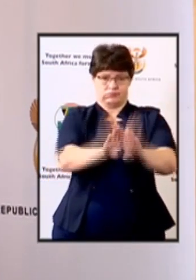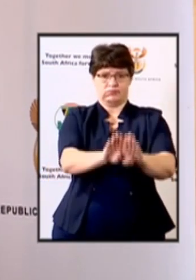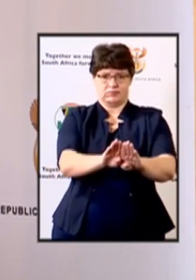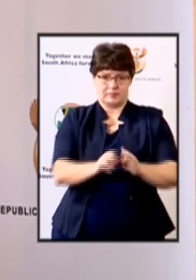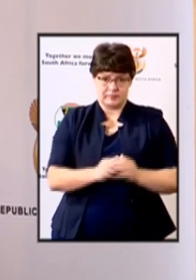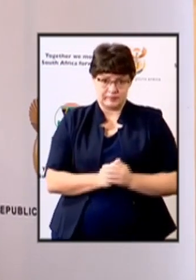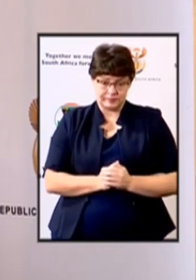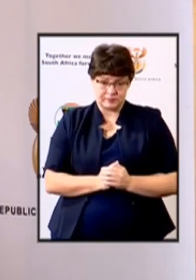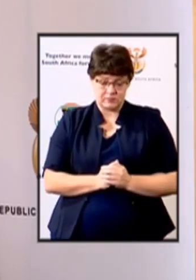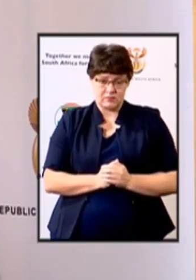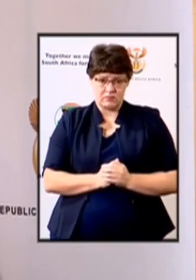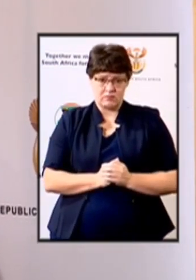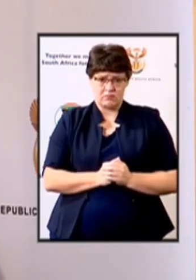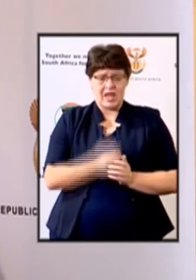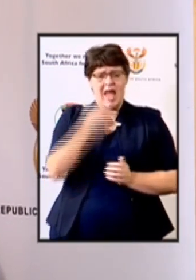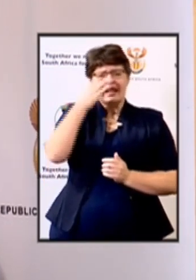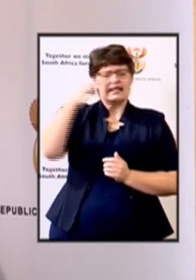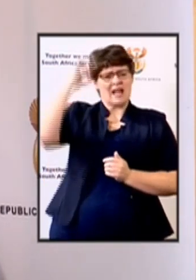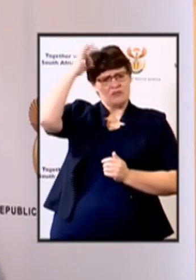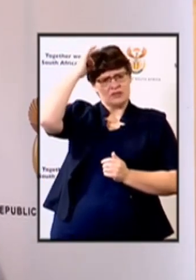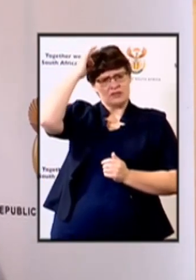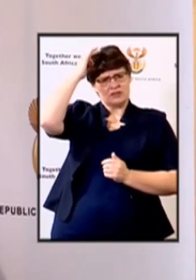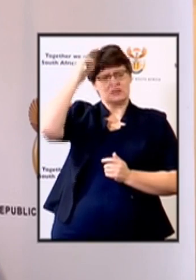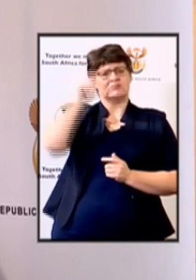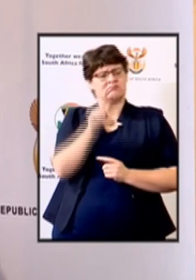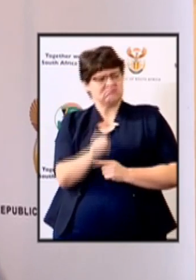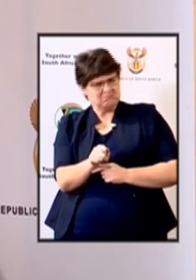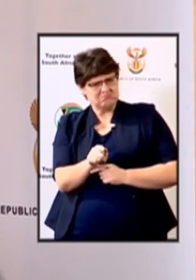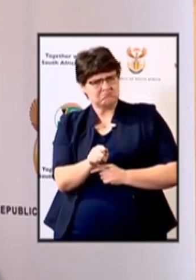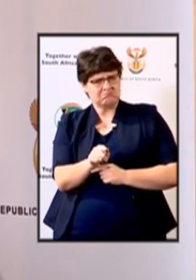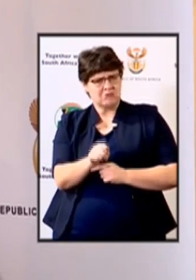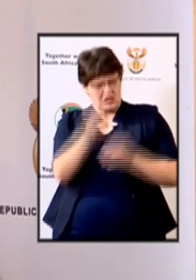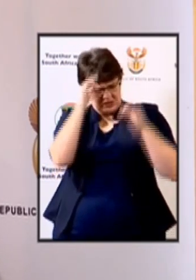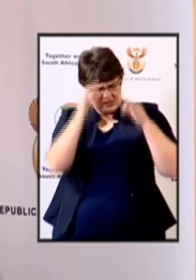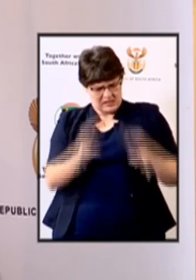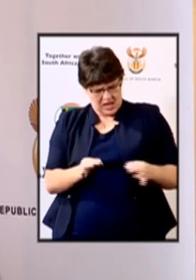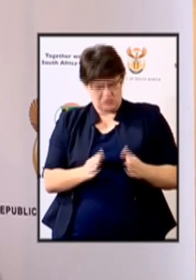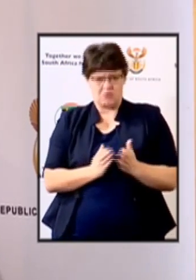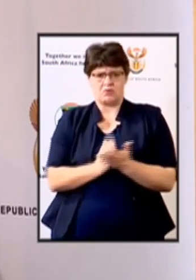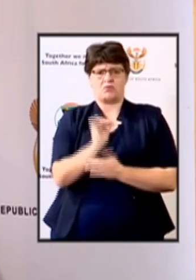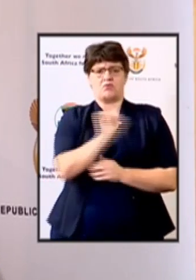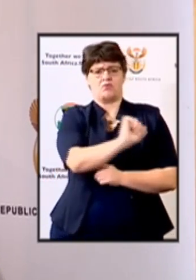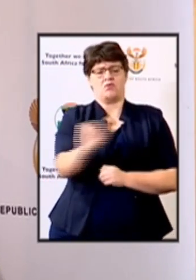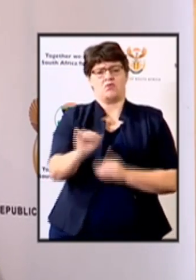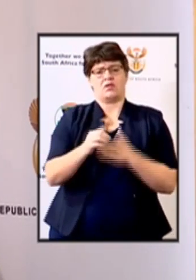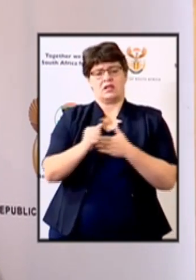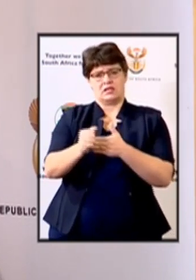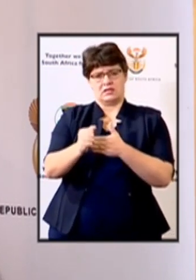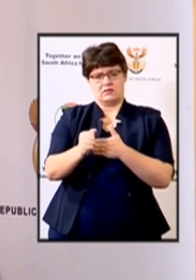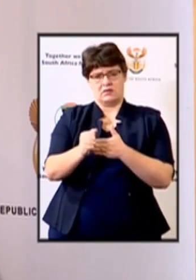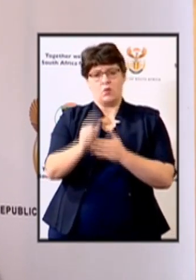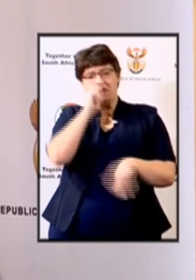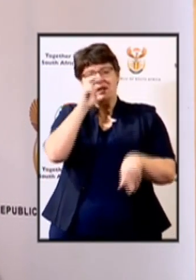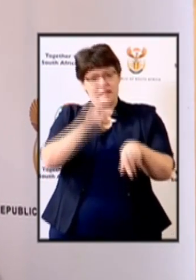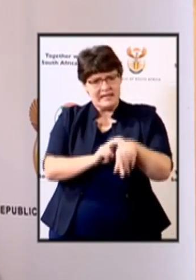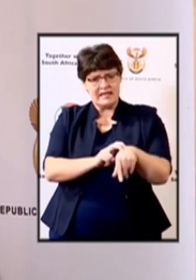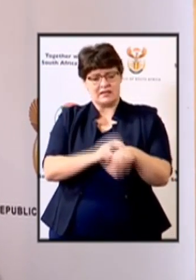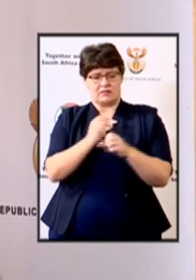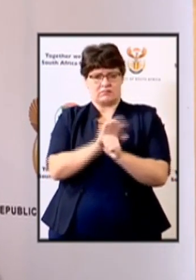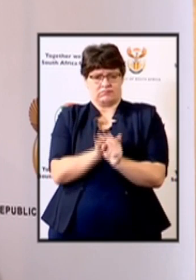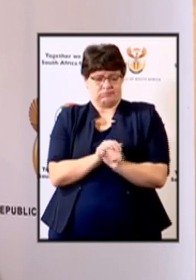Our state, represented by our government, has provided decisive leadership in our fight against